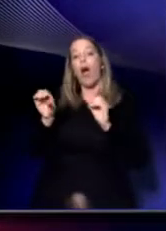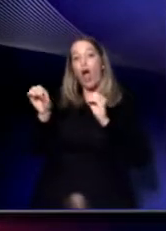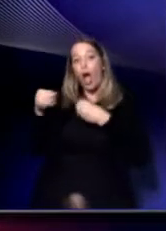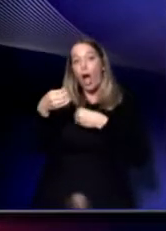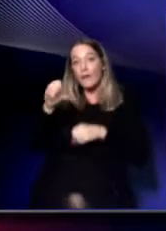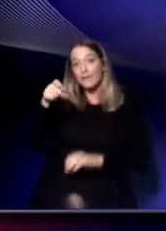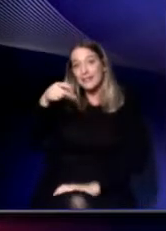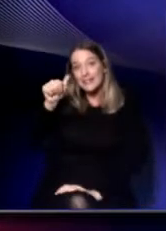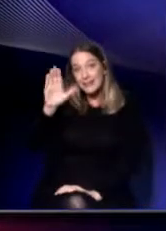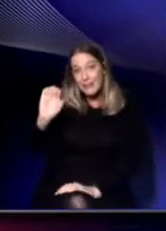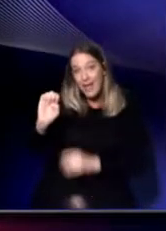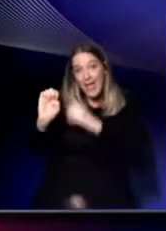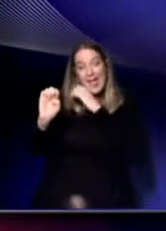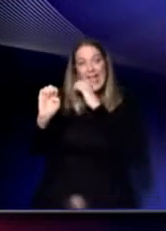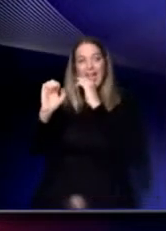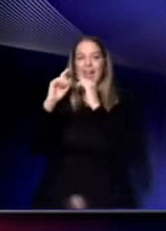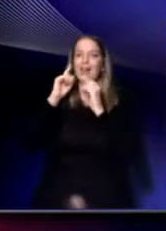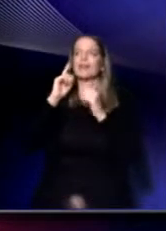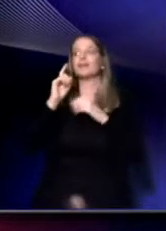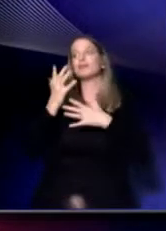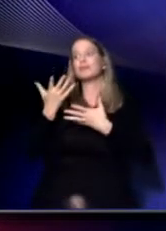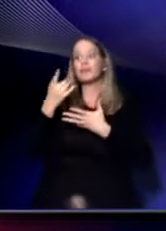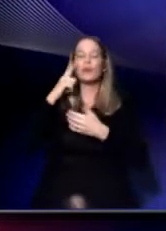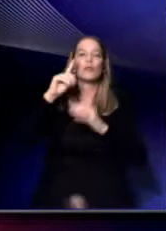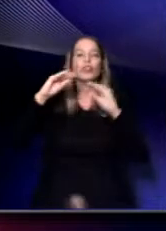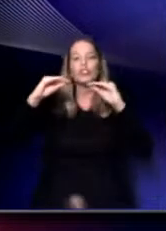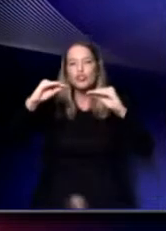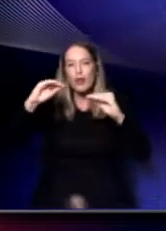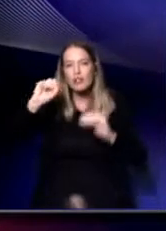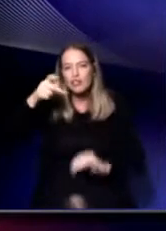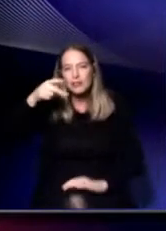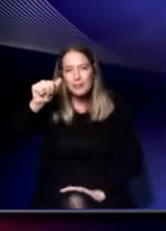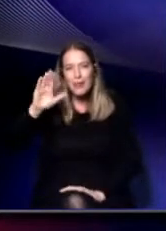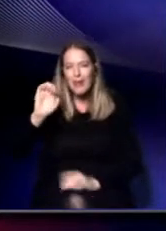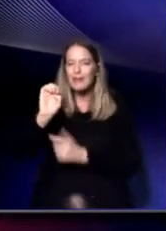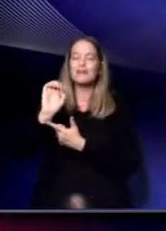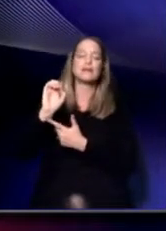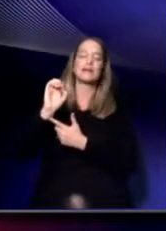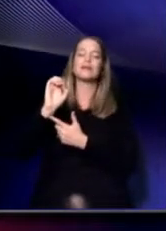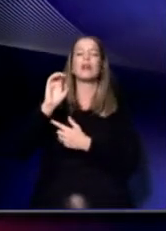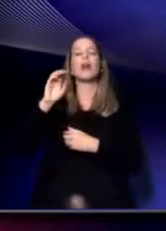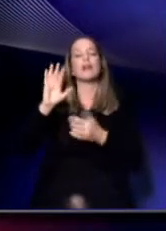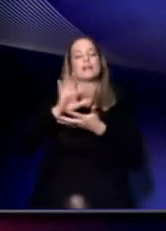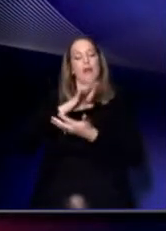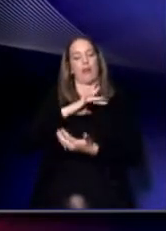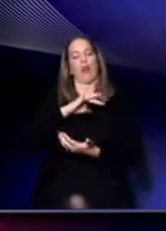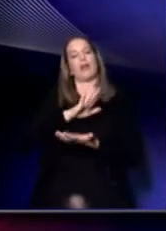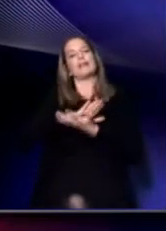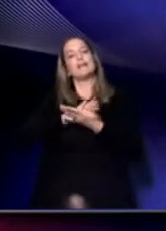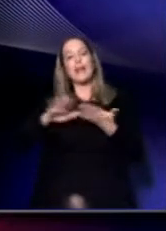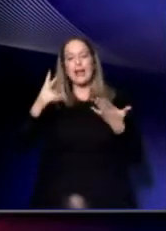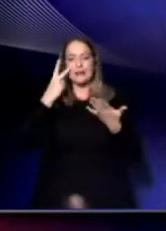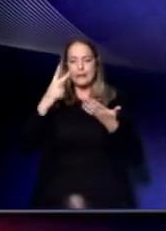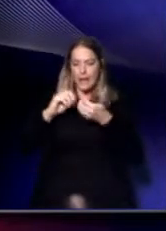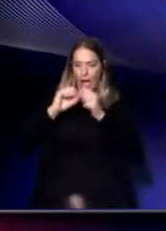space when it comes to instructional space, this is a useful tool to see how we might be more